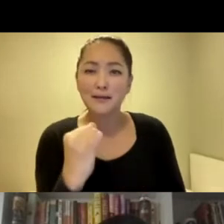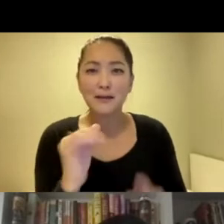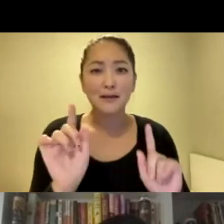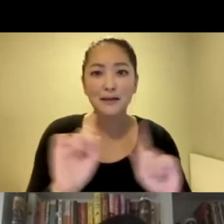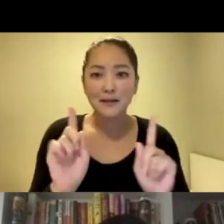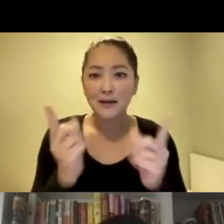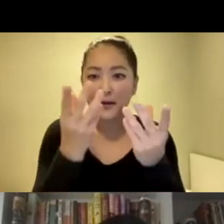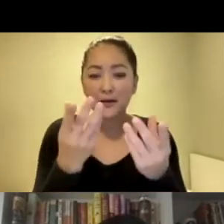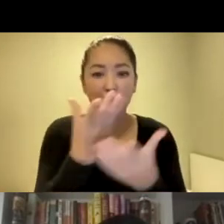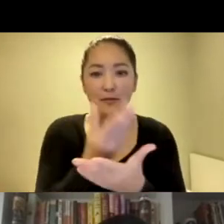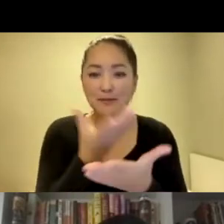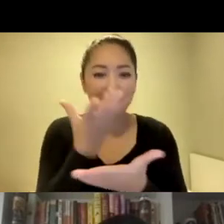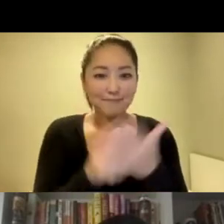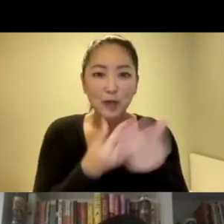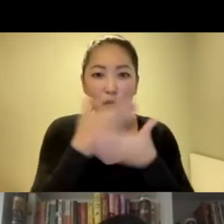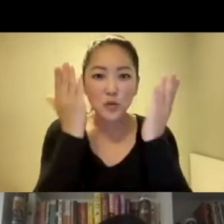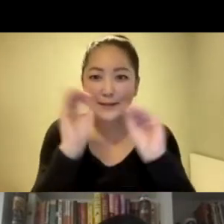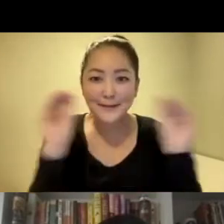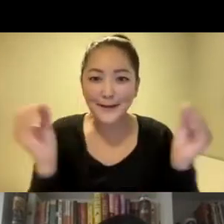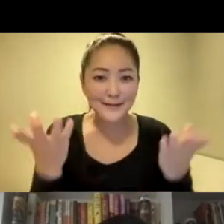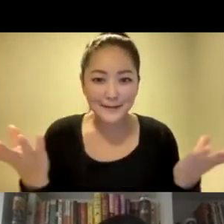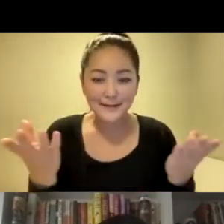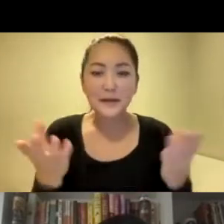so that really kind of inspired me